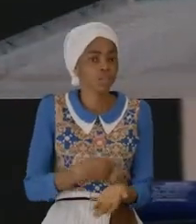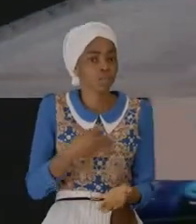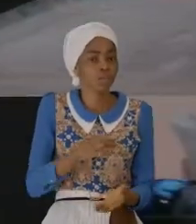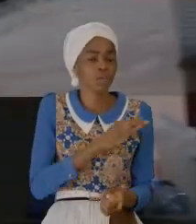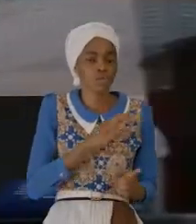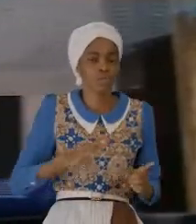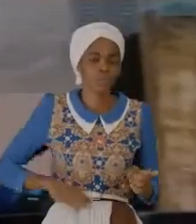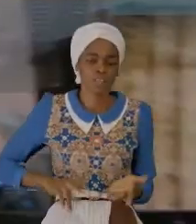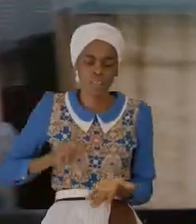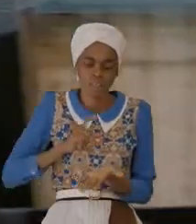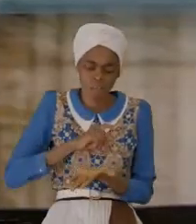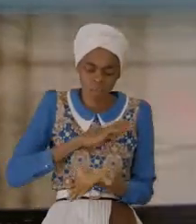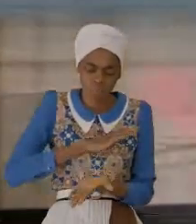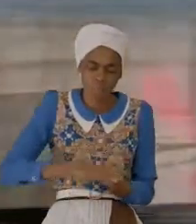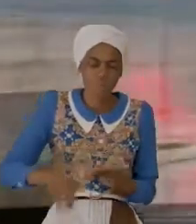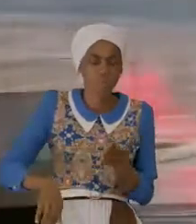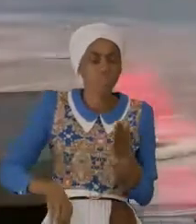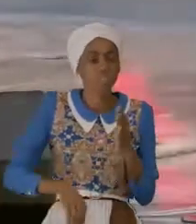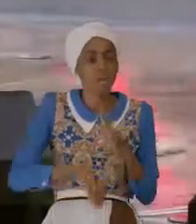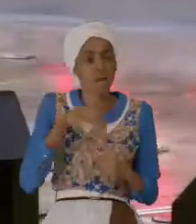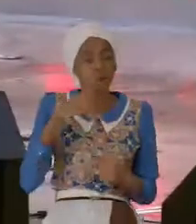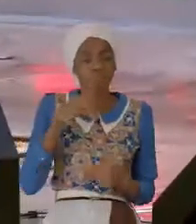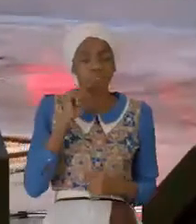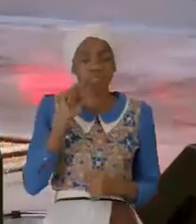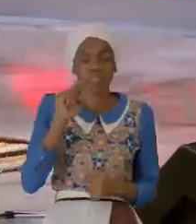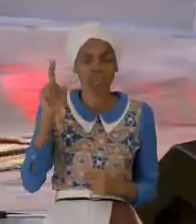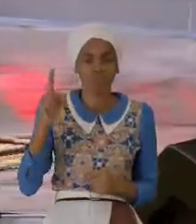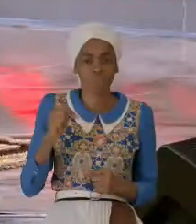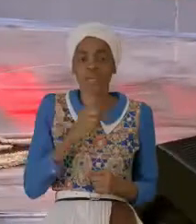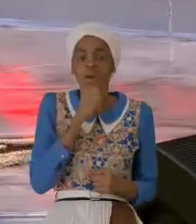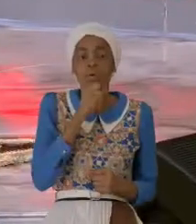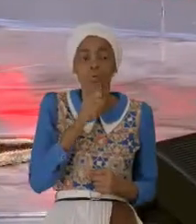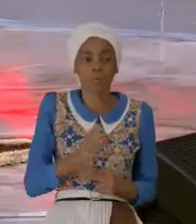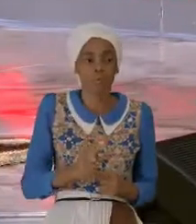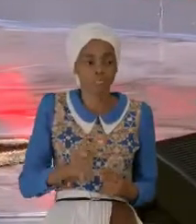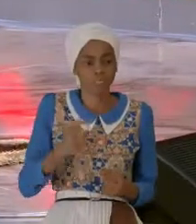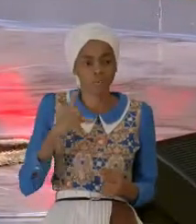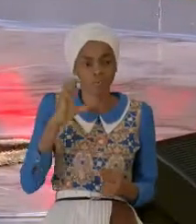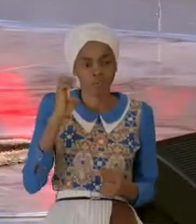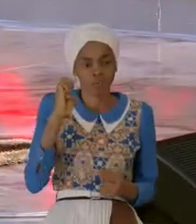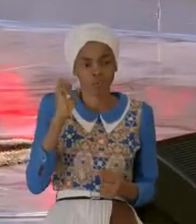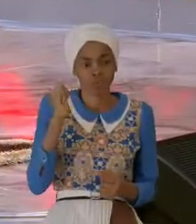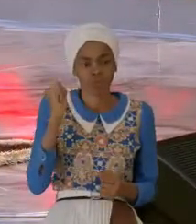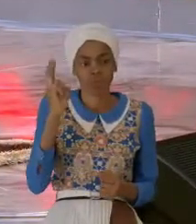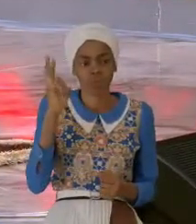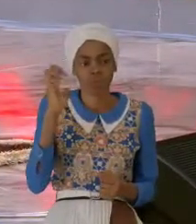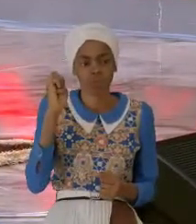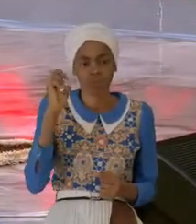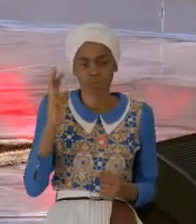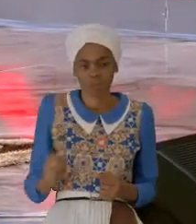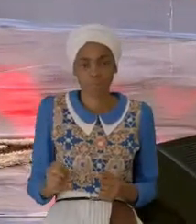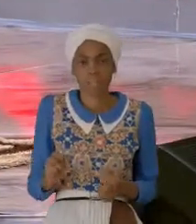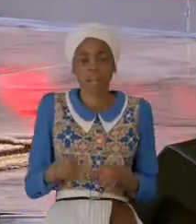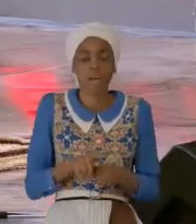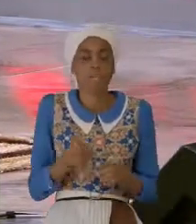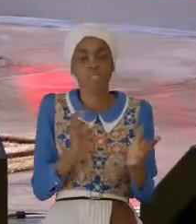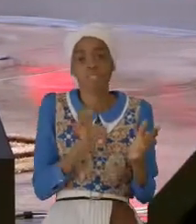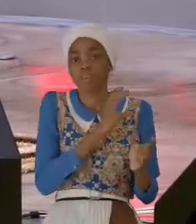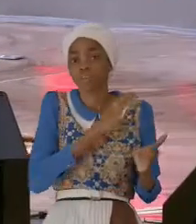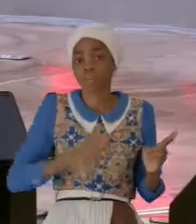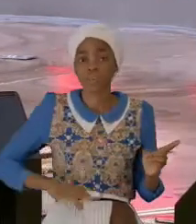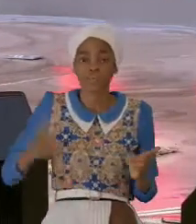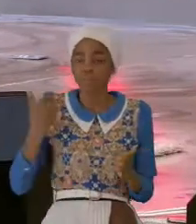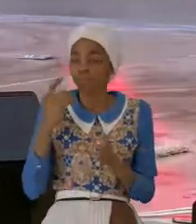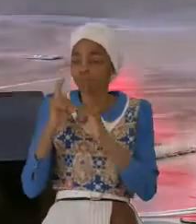out therefore the old leaven as Christ was talking to his own disciples